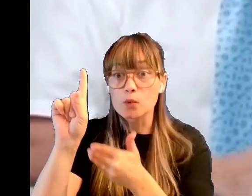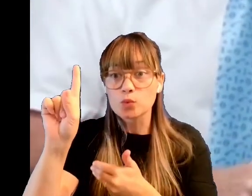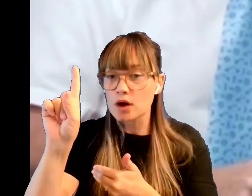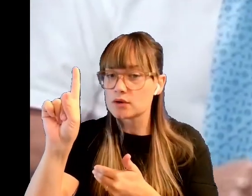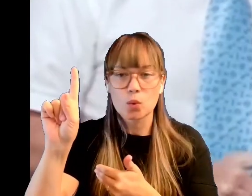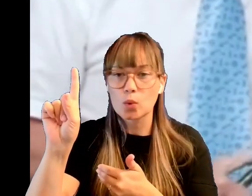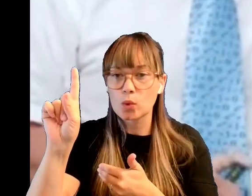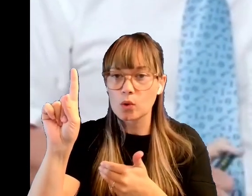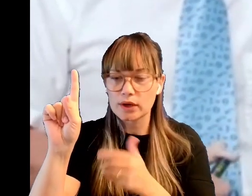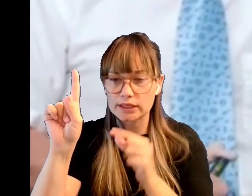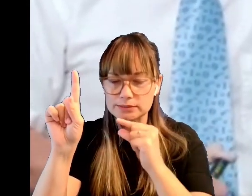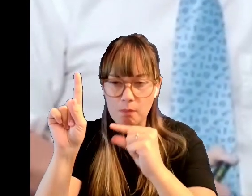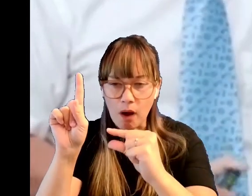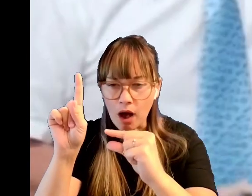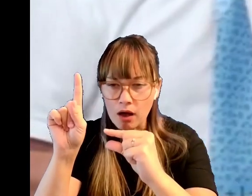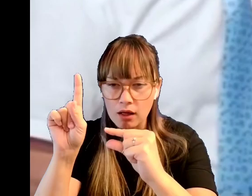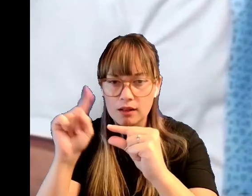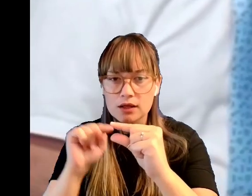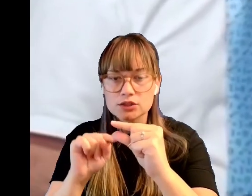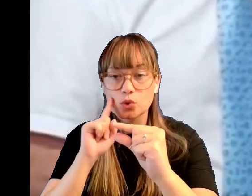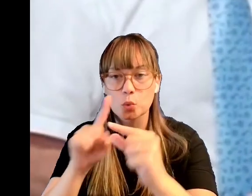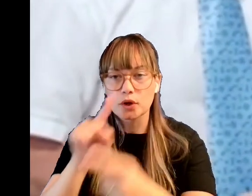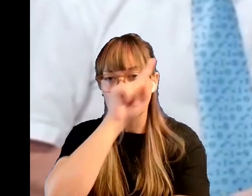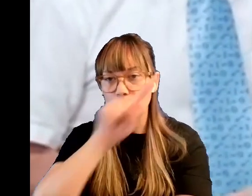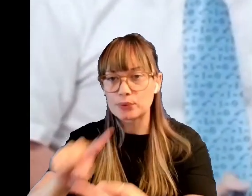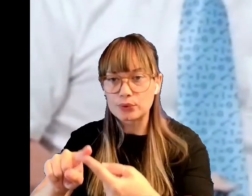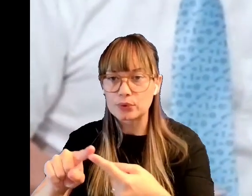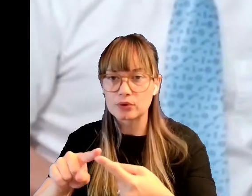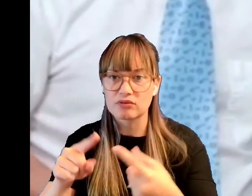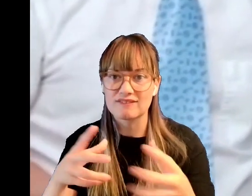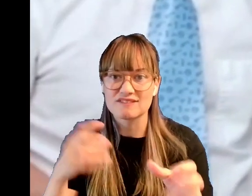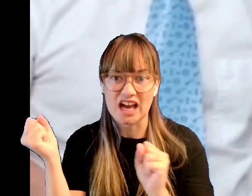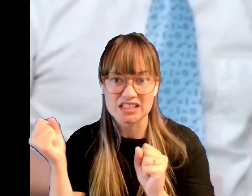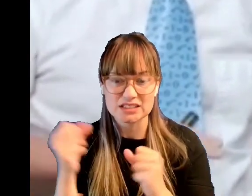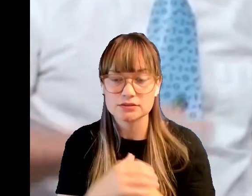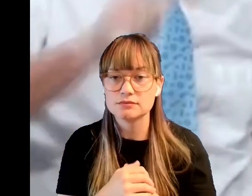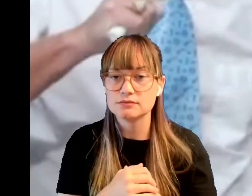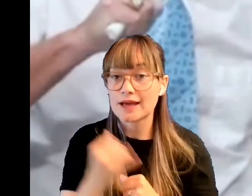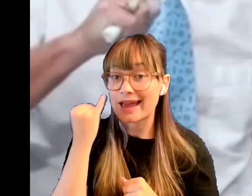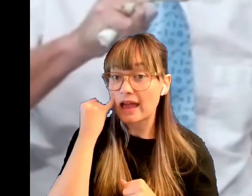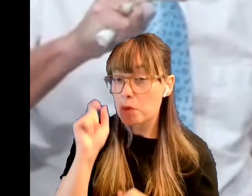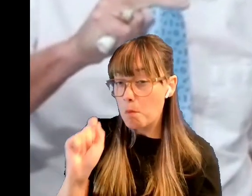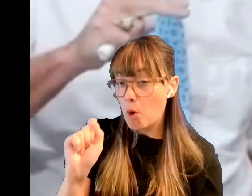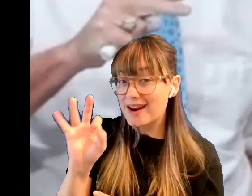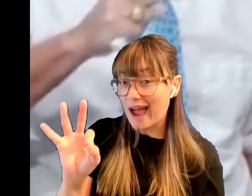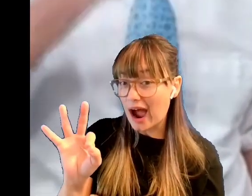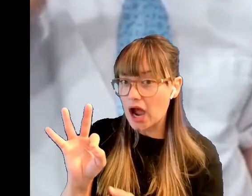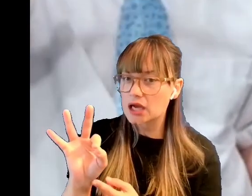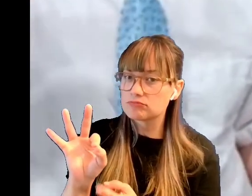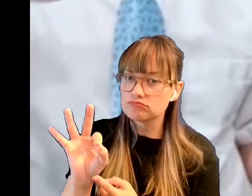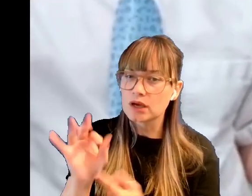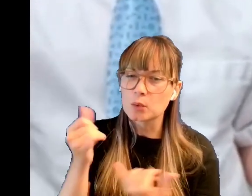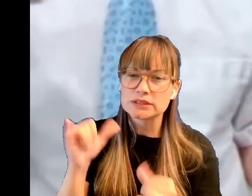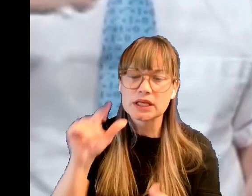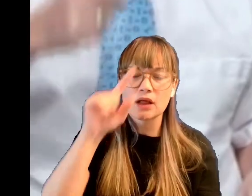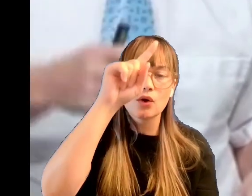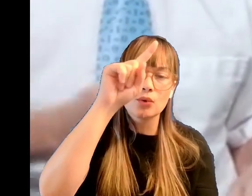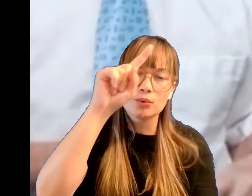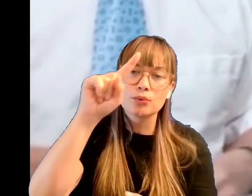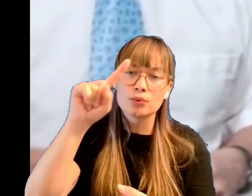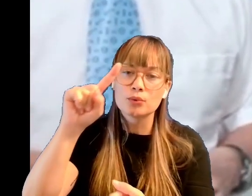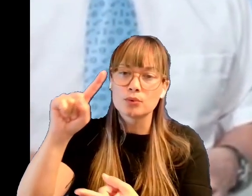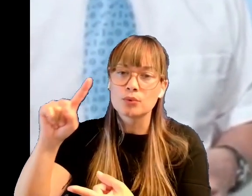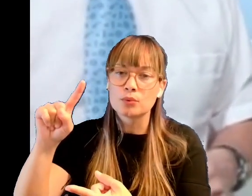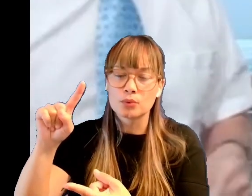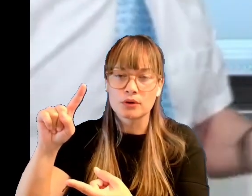it's really dying off quickly. If we had a 0.9 here, which is closer to 1, it would still die off, but not